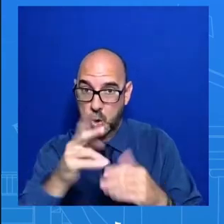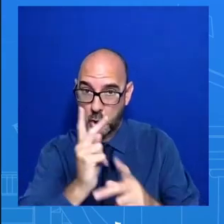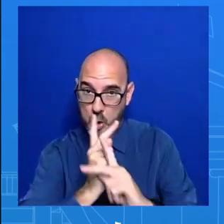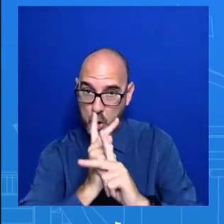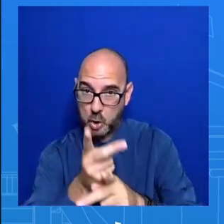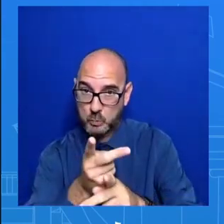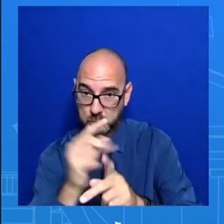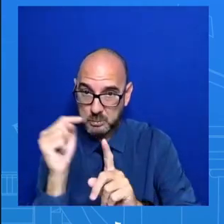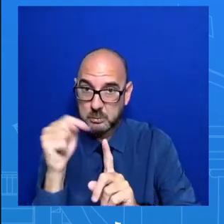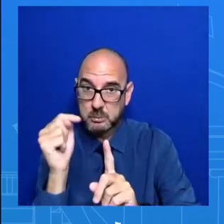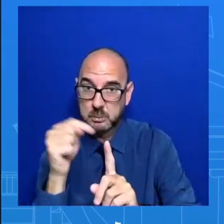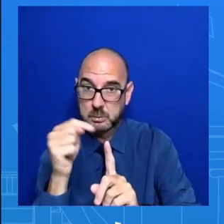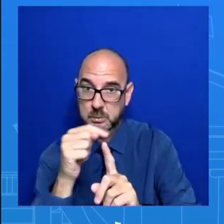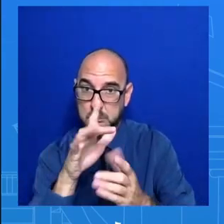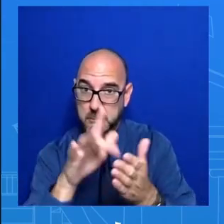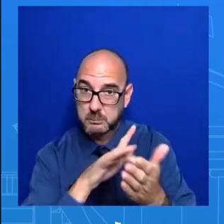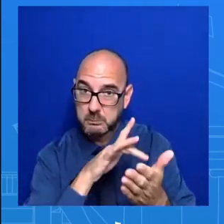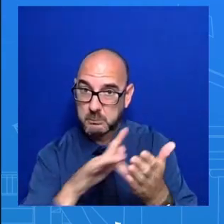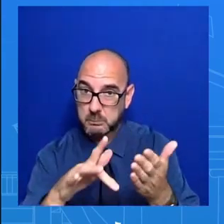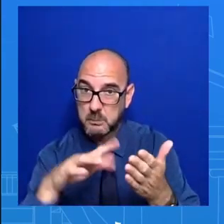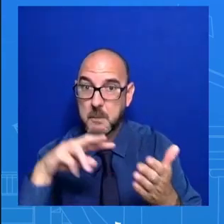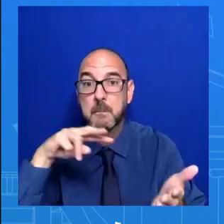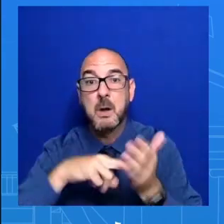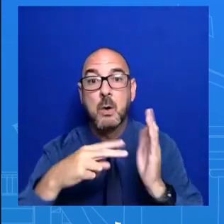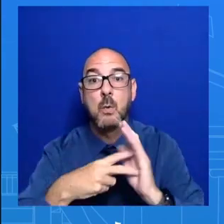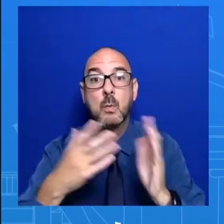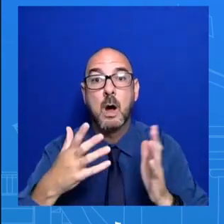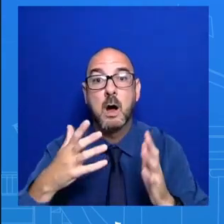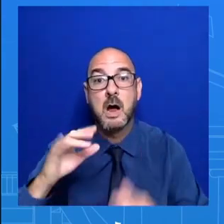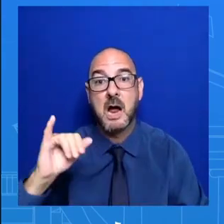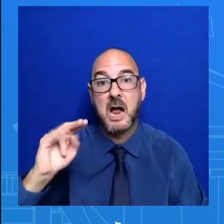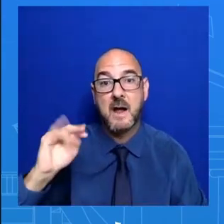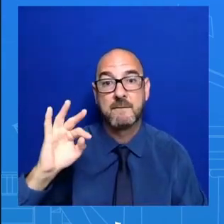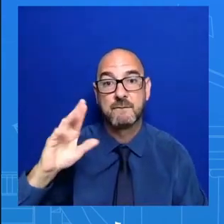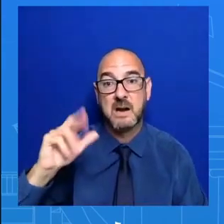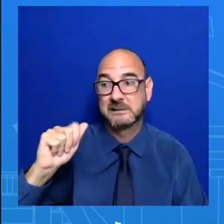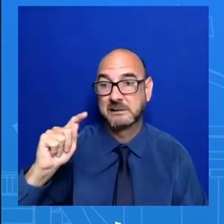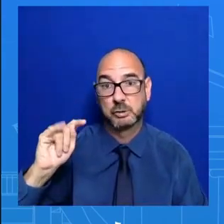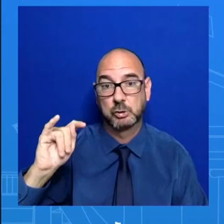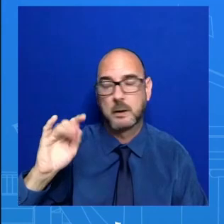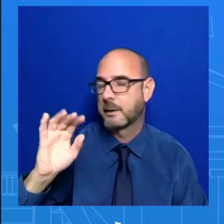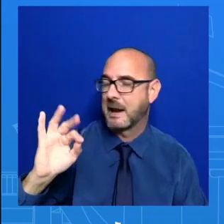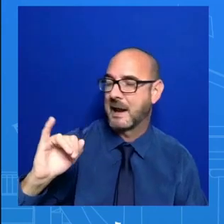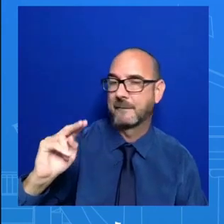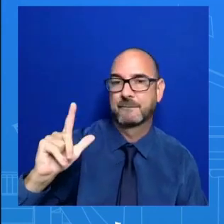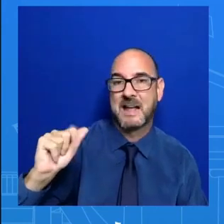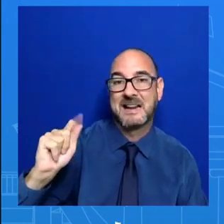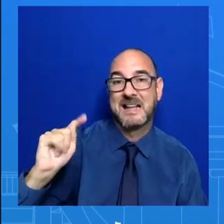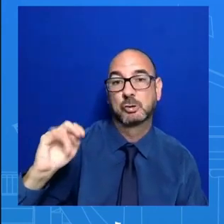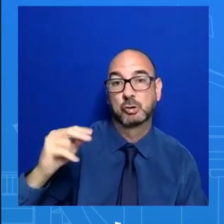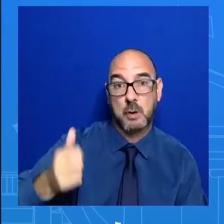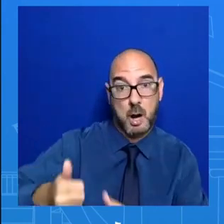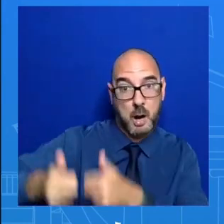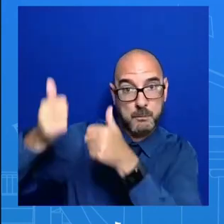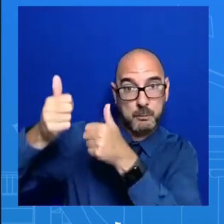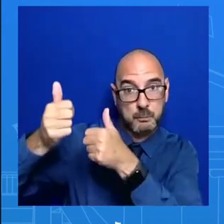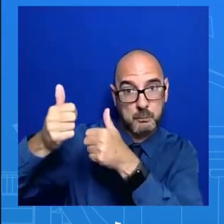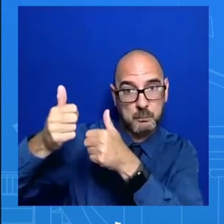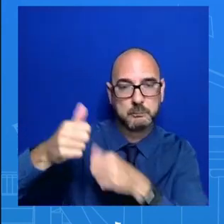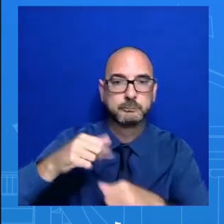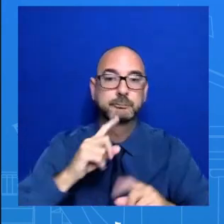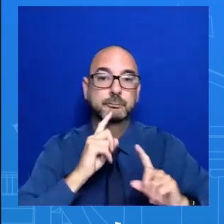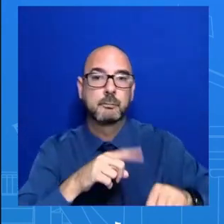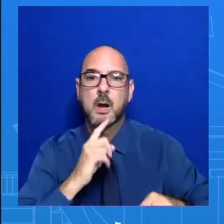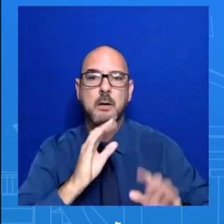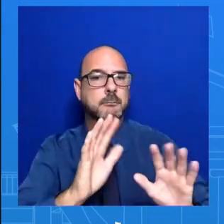is student debt cancellation gives an opportunity for Americans to start a life, to buy a house, to start a family. That adds